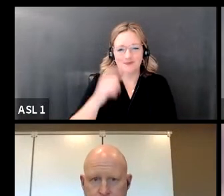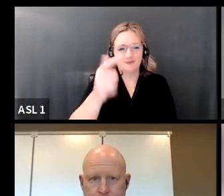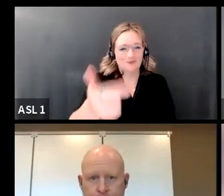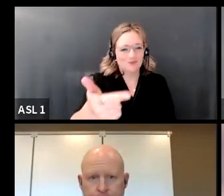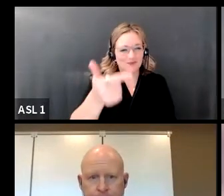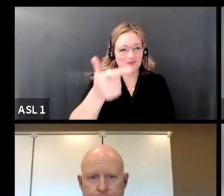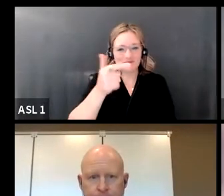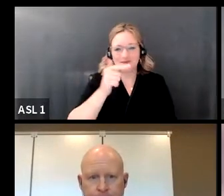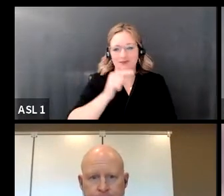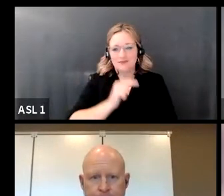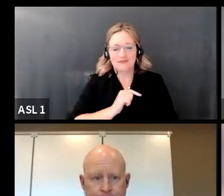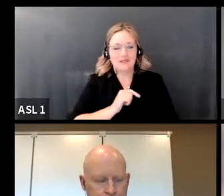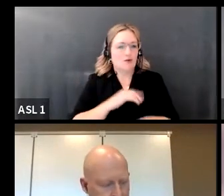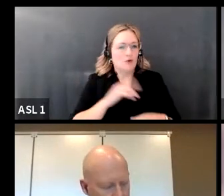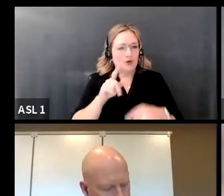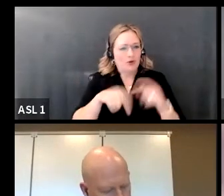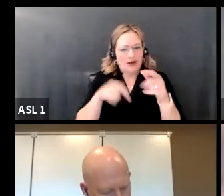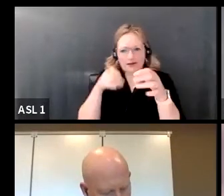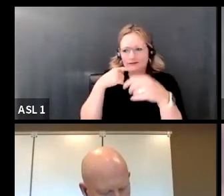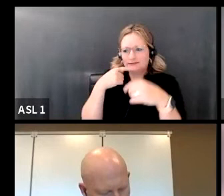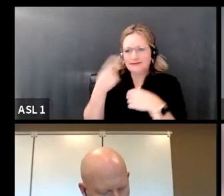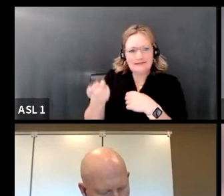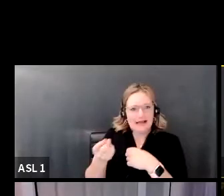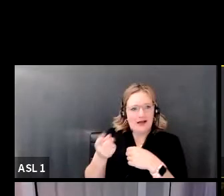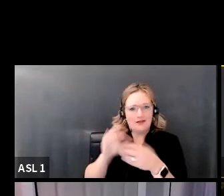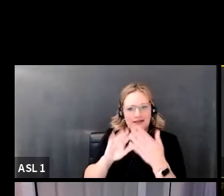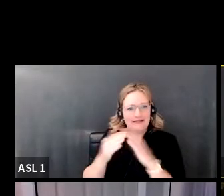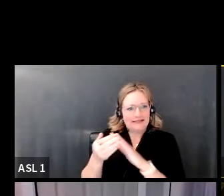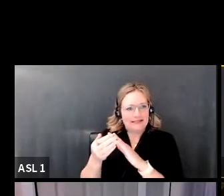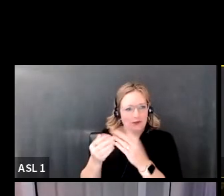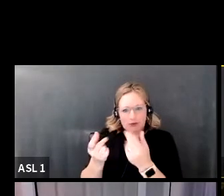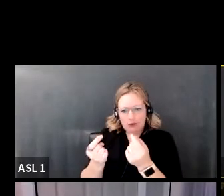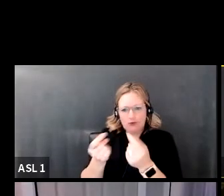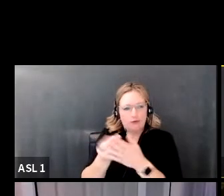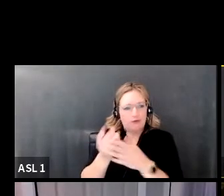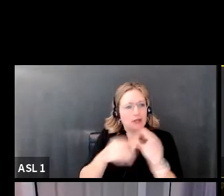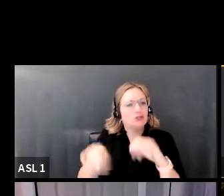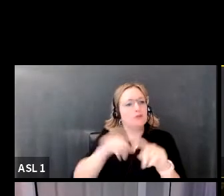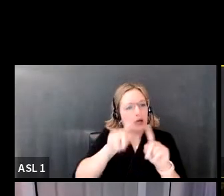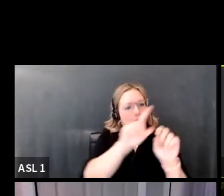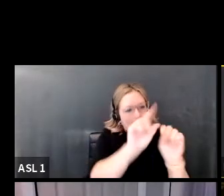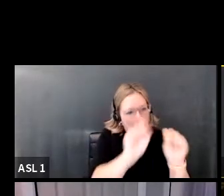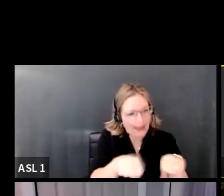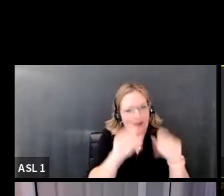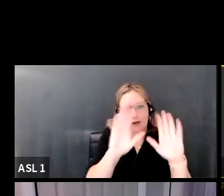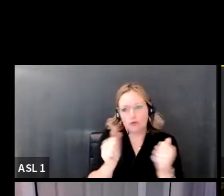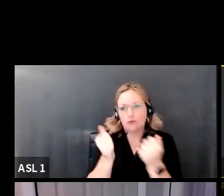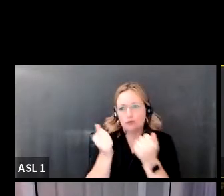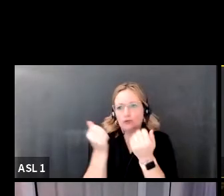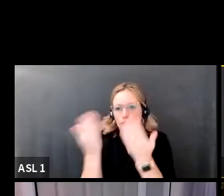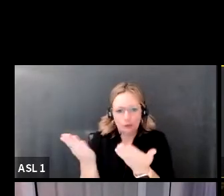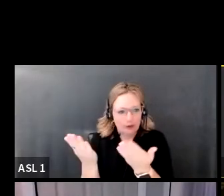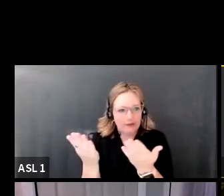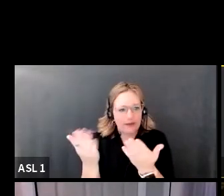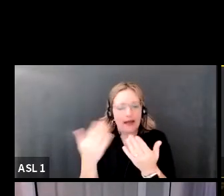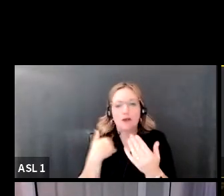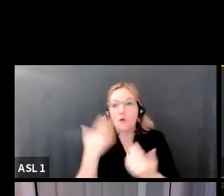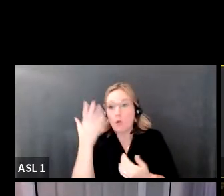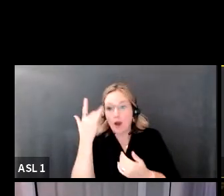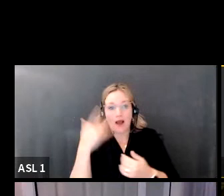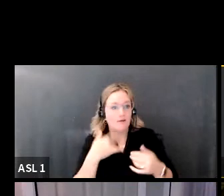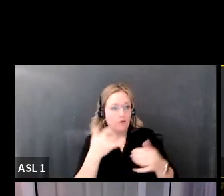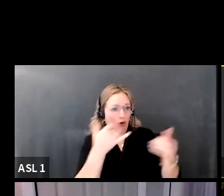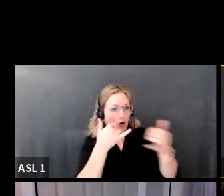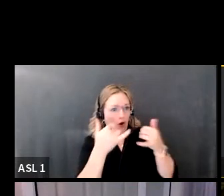council on its budget but you can make your best recommendation to them based on the calls that are being received by